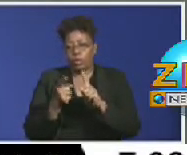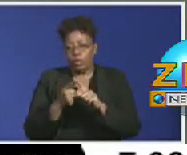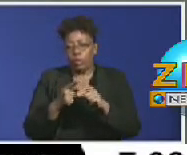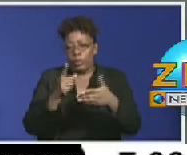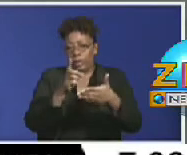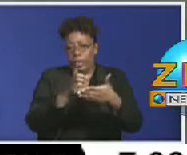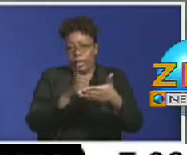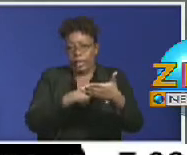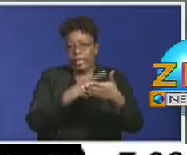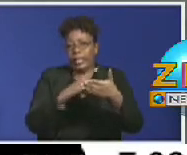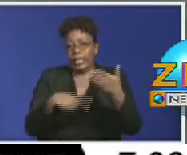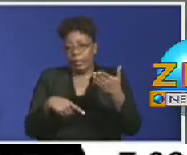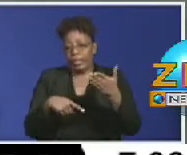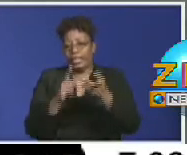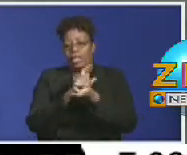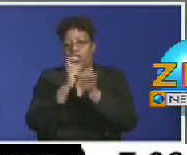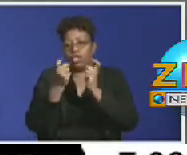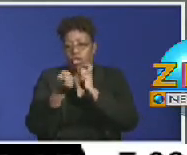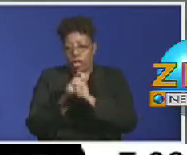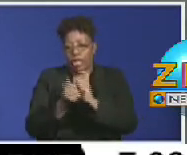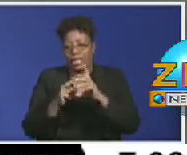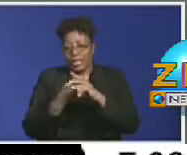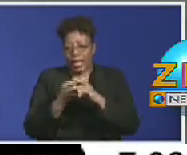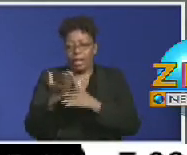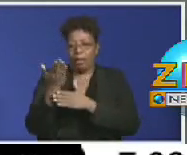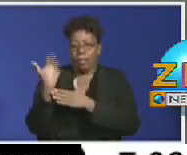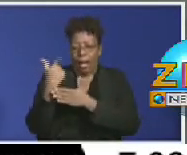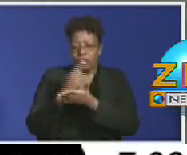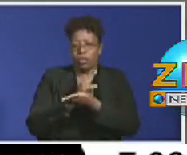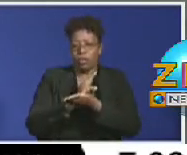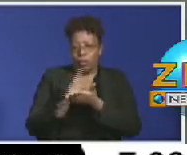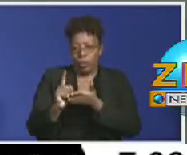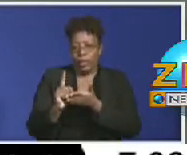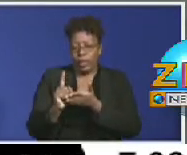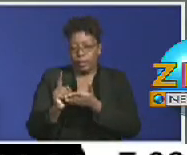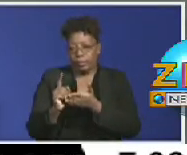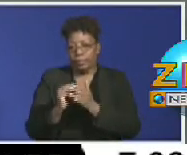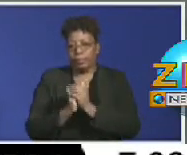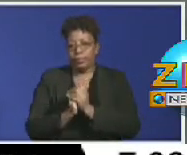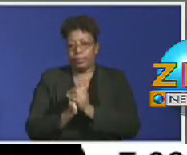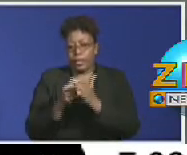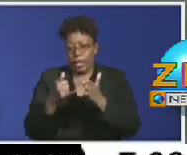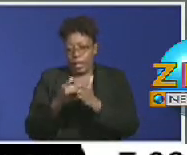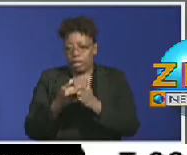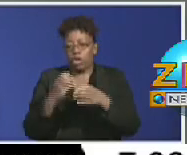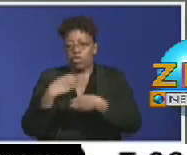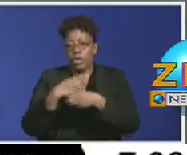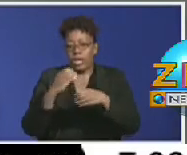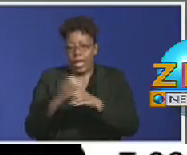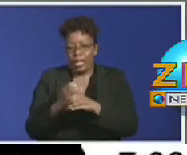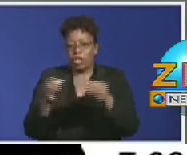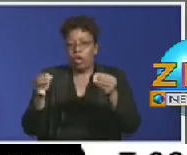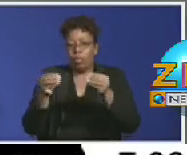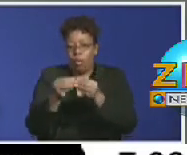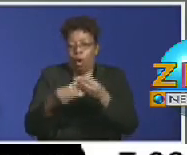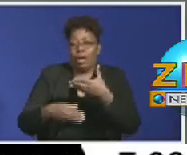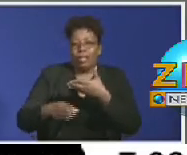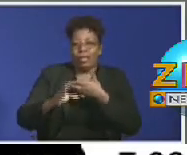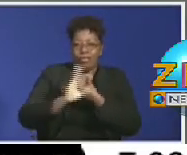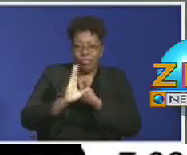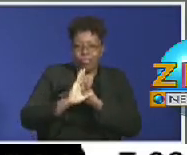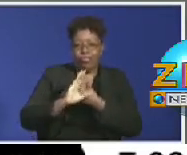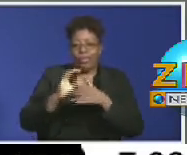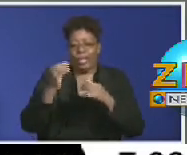eliminate the changes that would have been implemented over the last week. However, it would have created more disruption if we were